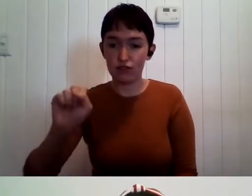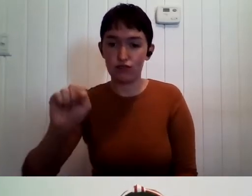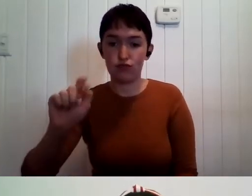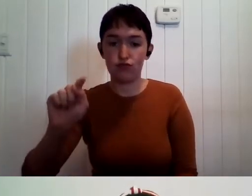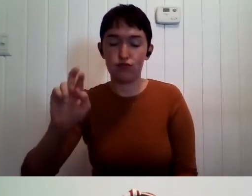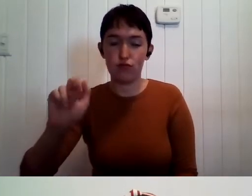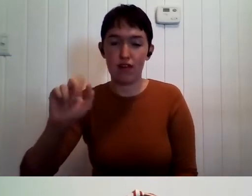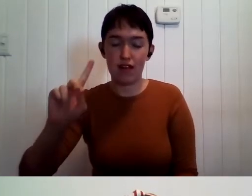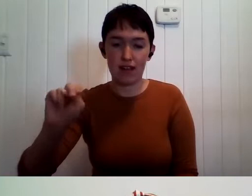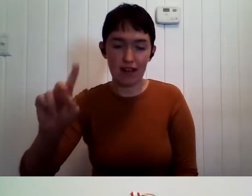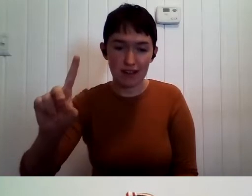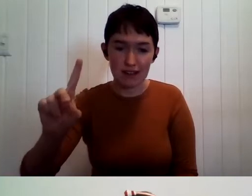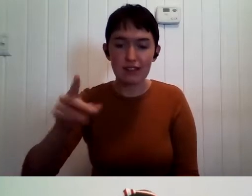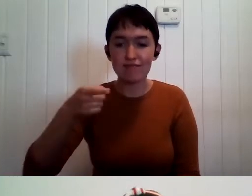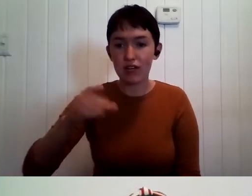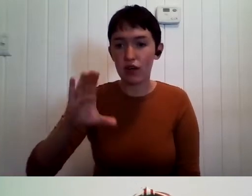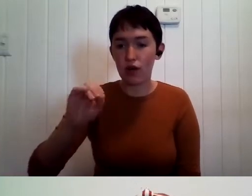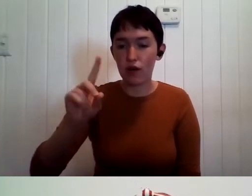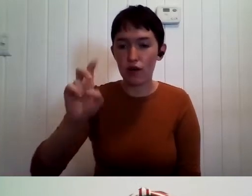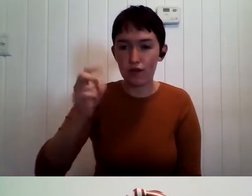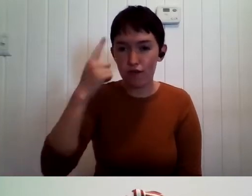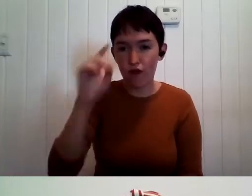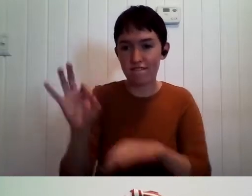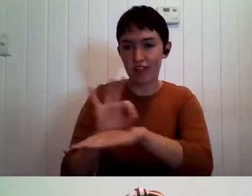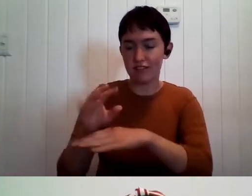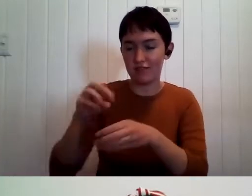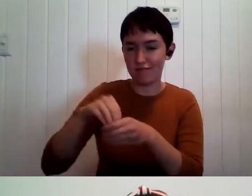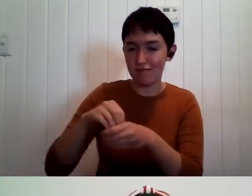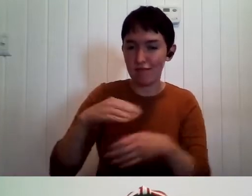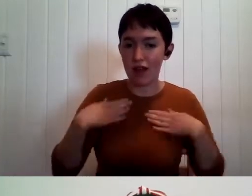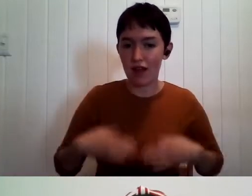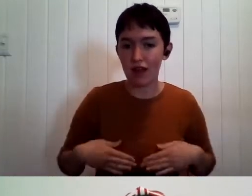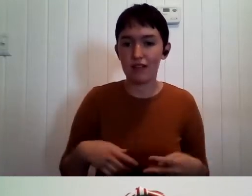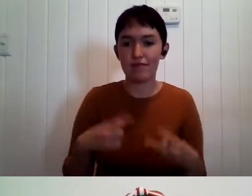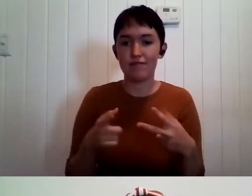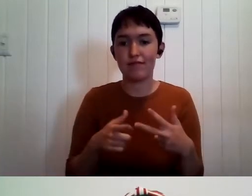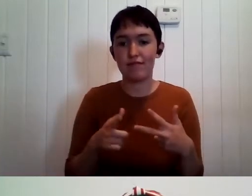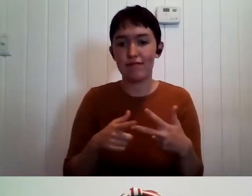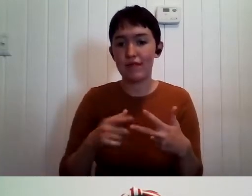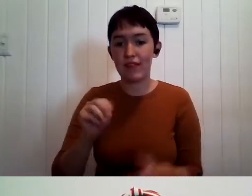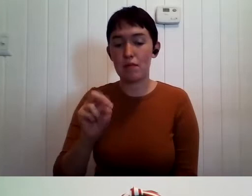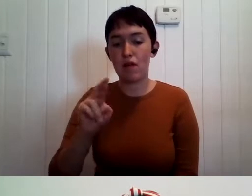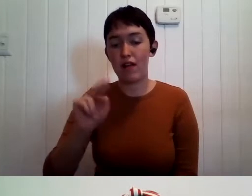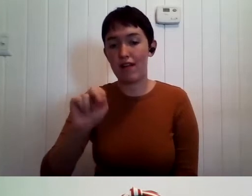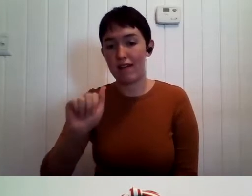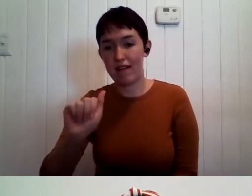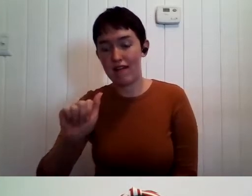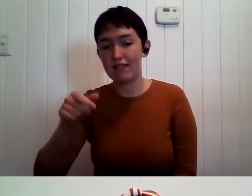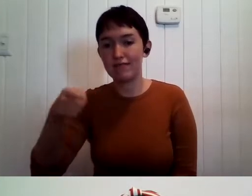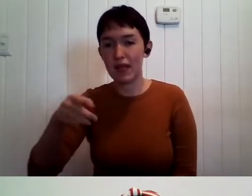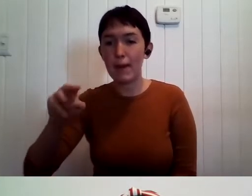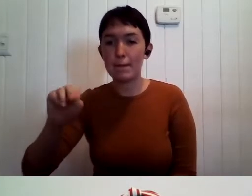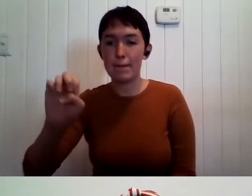of your body. And then mRNA is a type of RNA that's just messenger RNA. Yes.